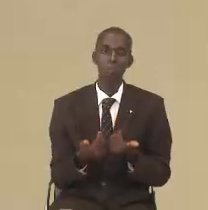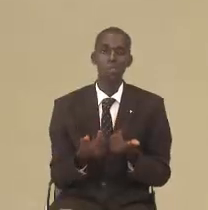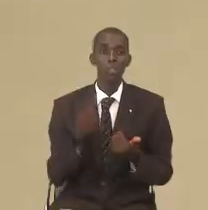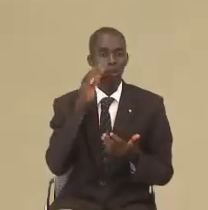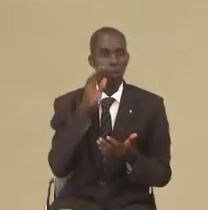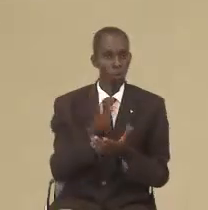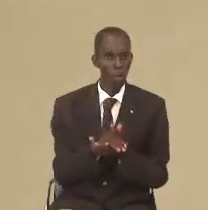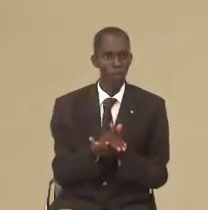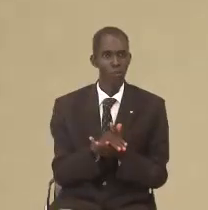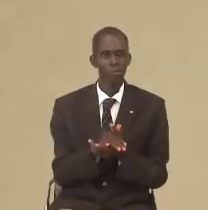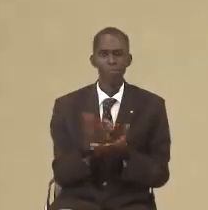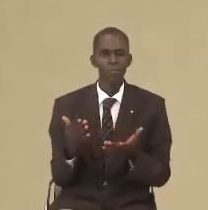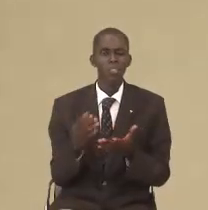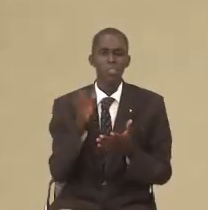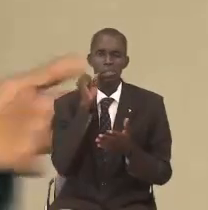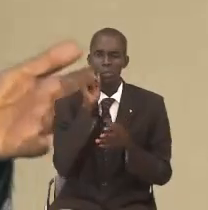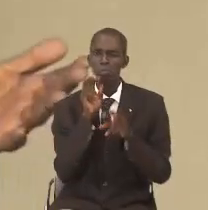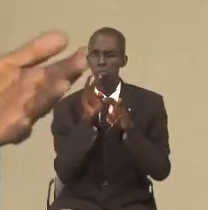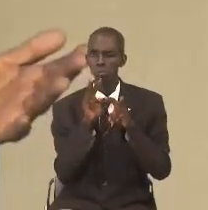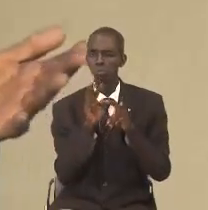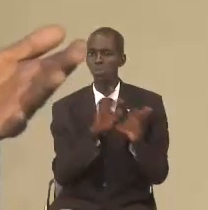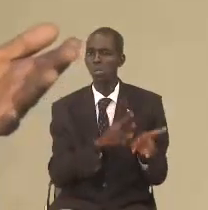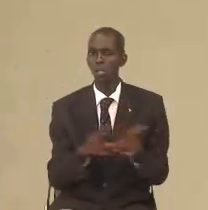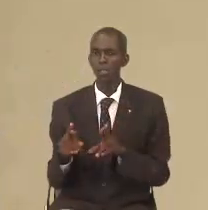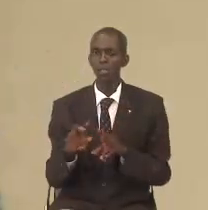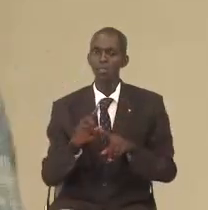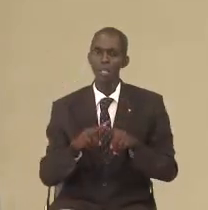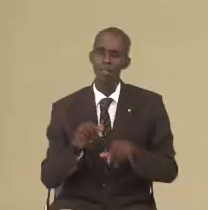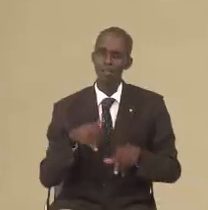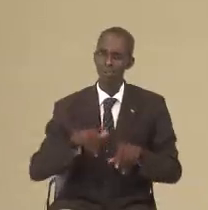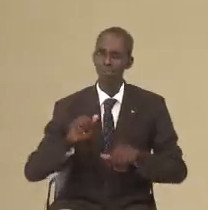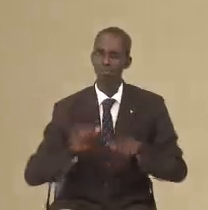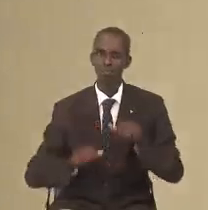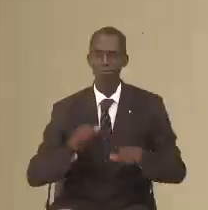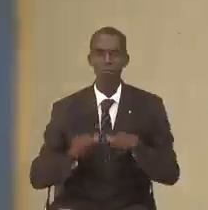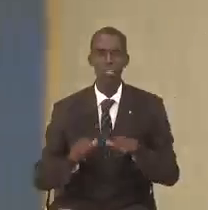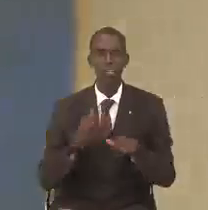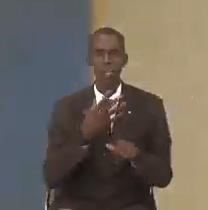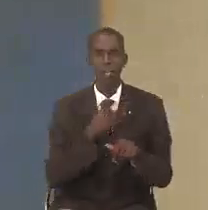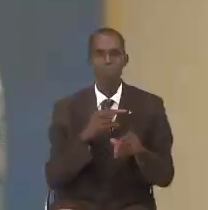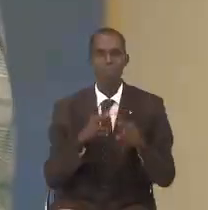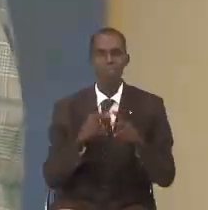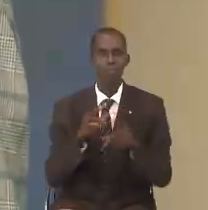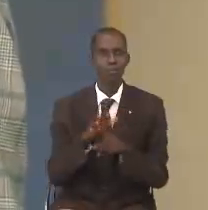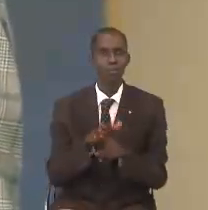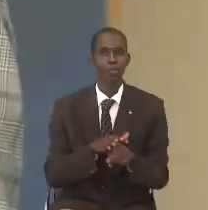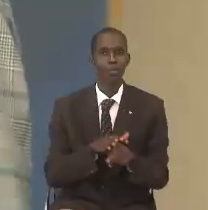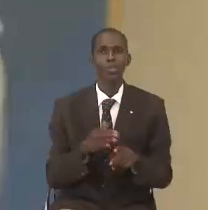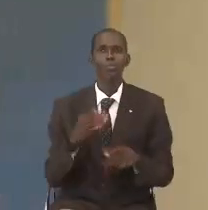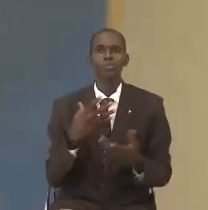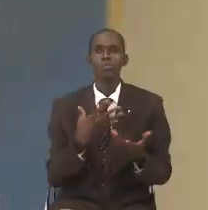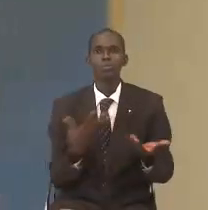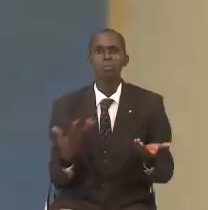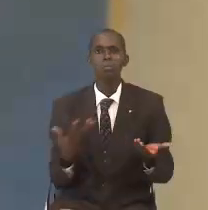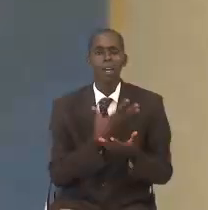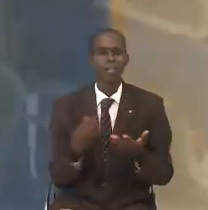wife, it appeared she was ready, but they were lingering. There's too much of the world in some people,